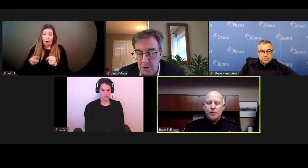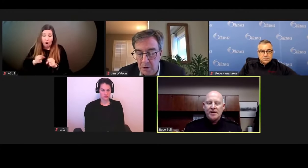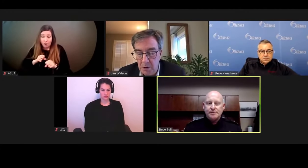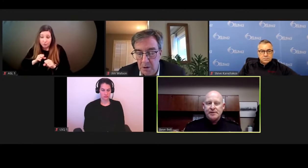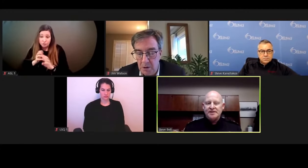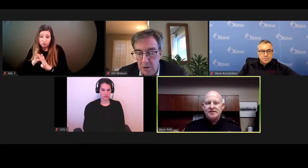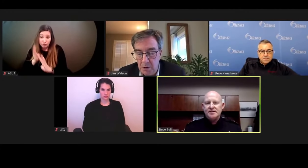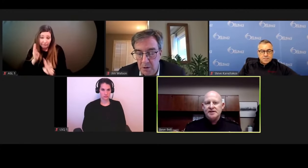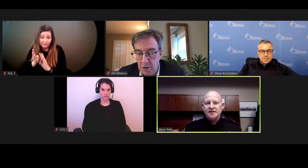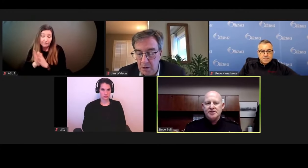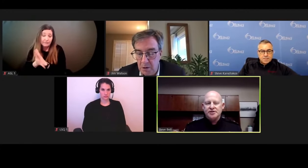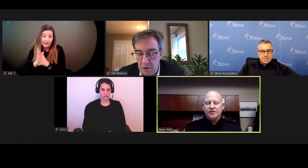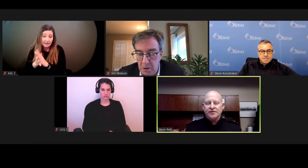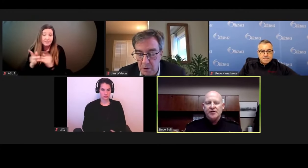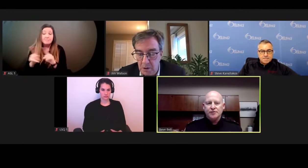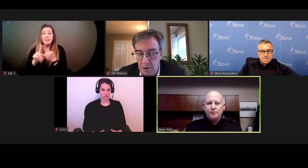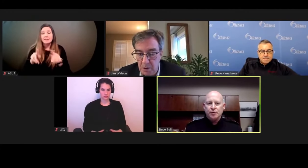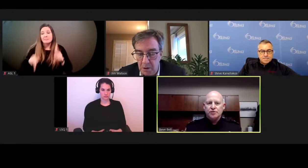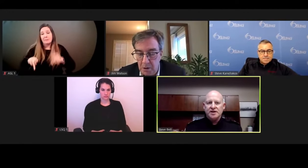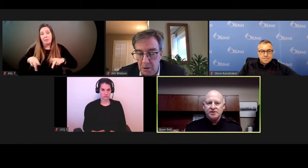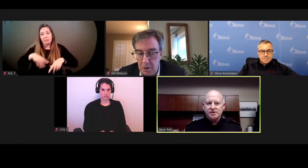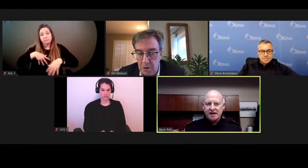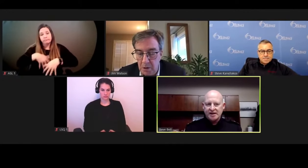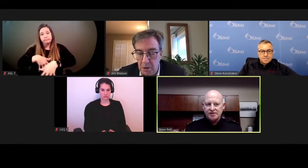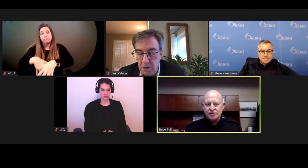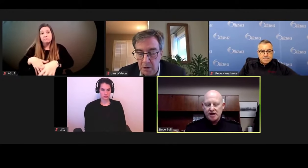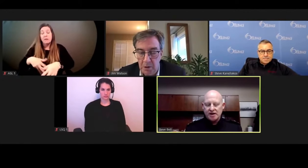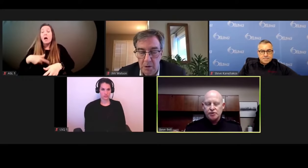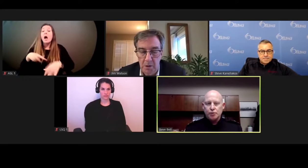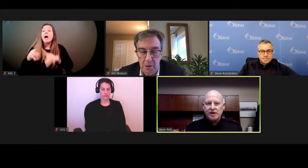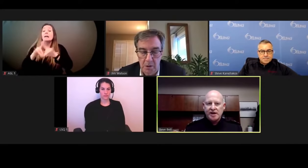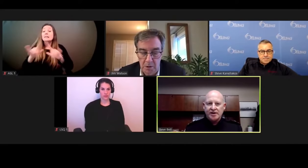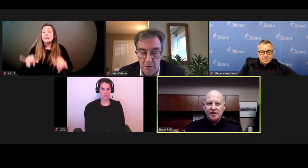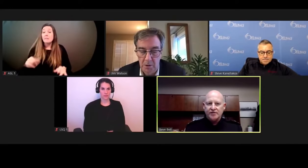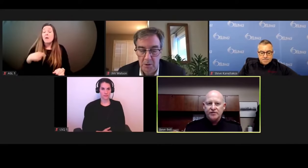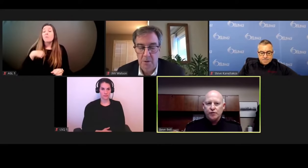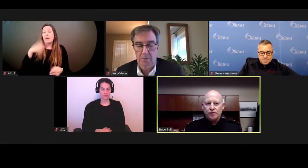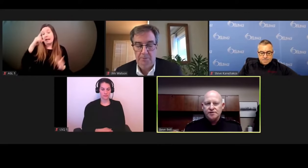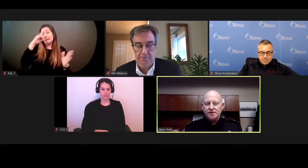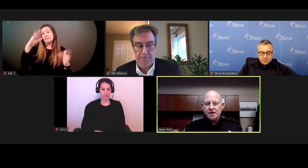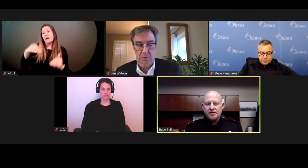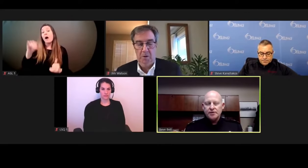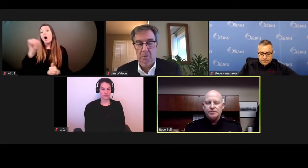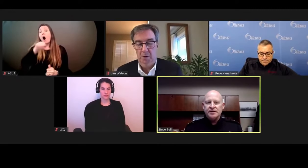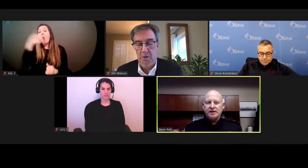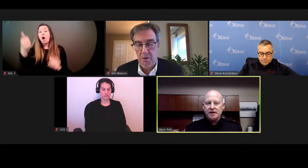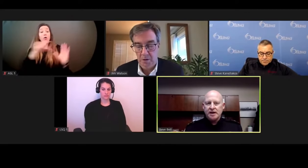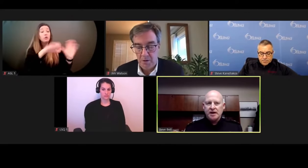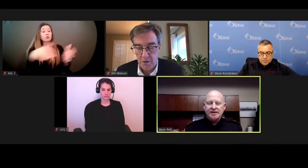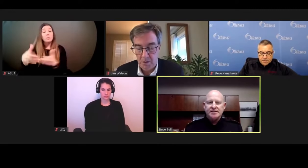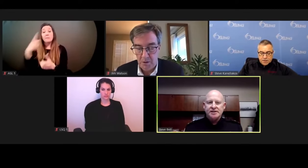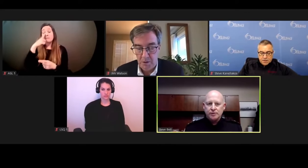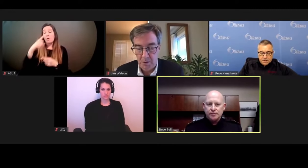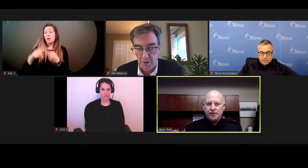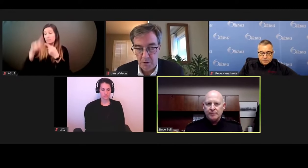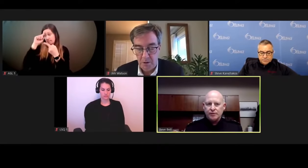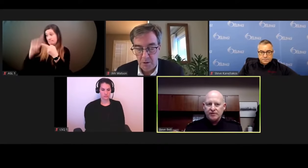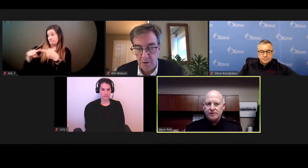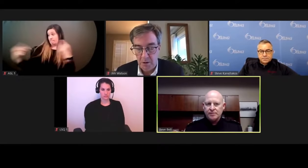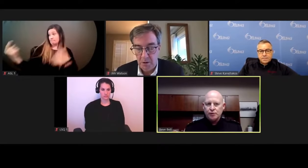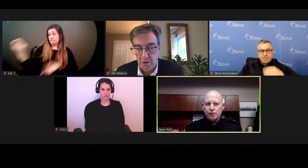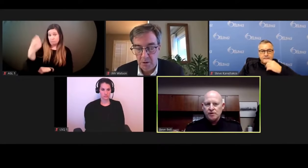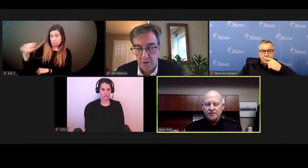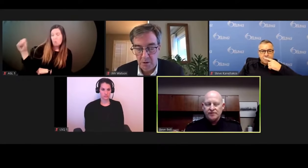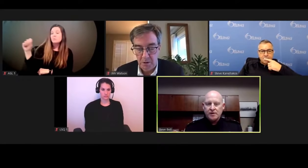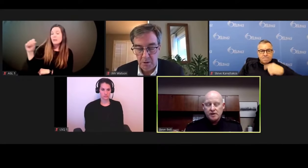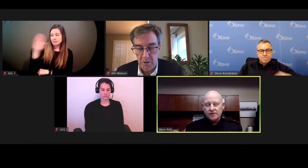we expect to see the addition of counter protests as the weekend unfolds. There's been a considerable number of